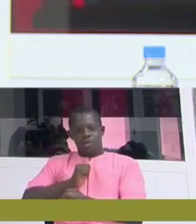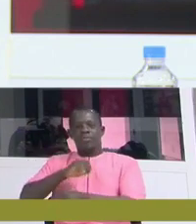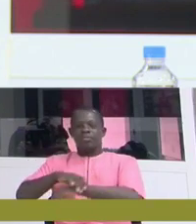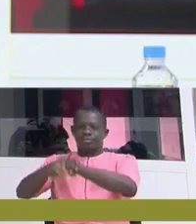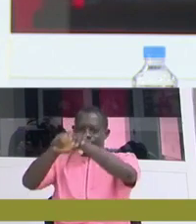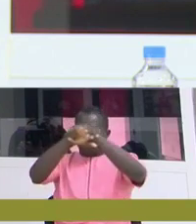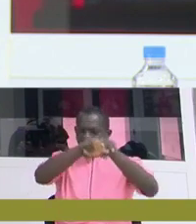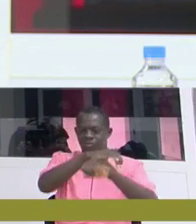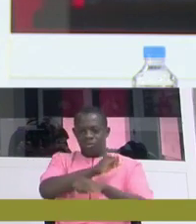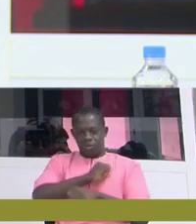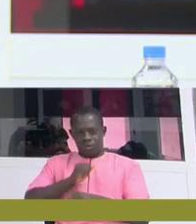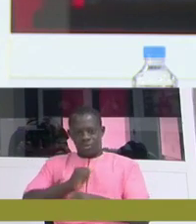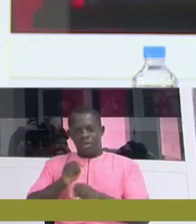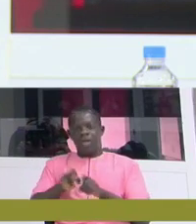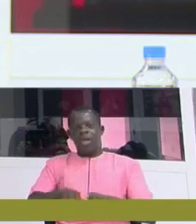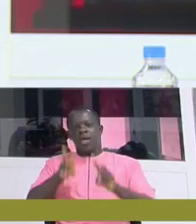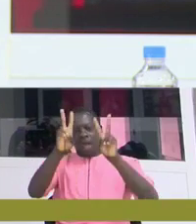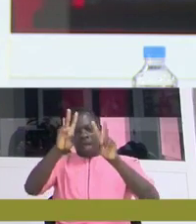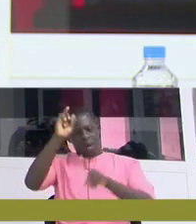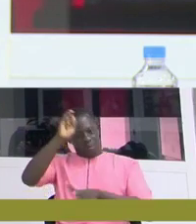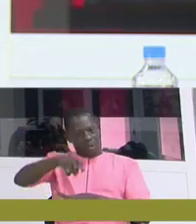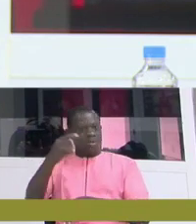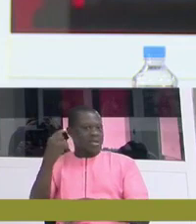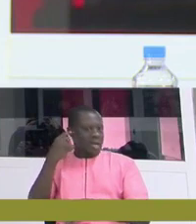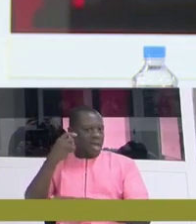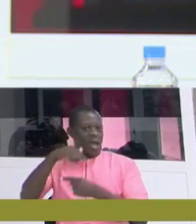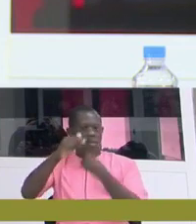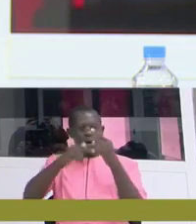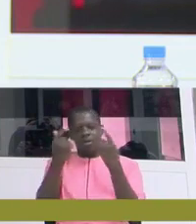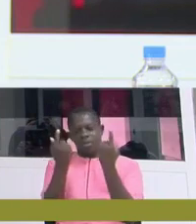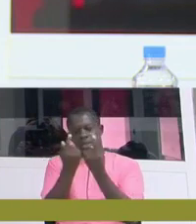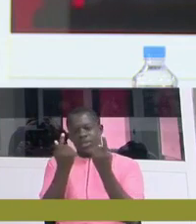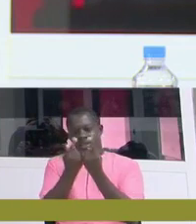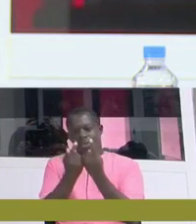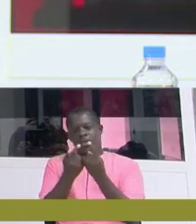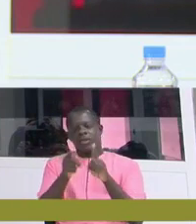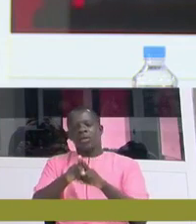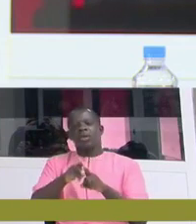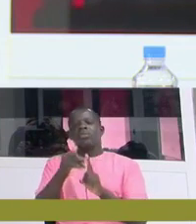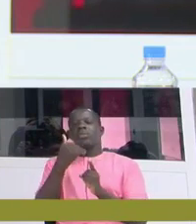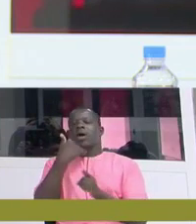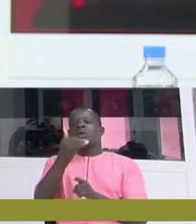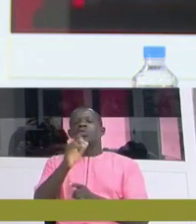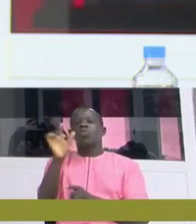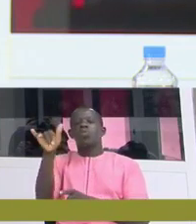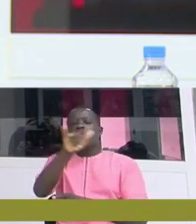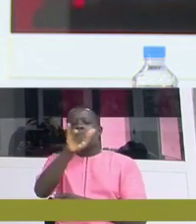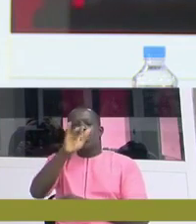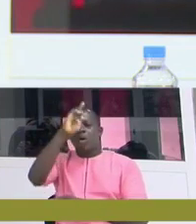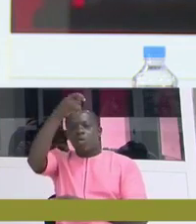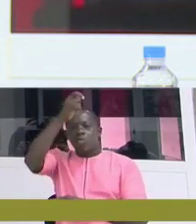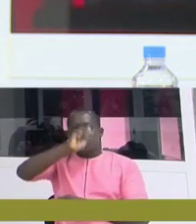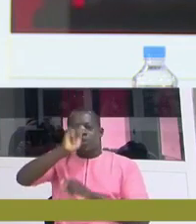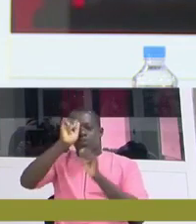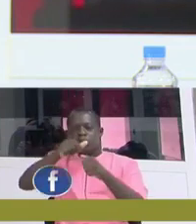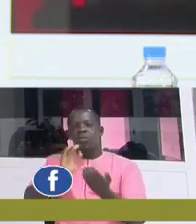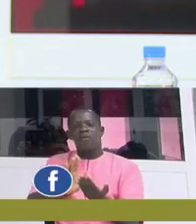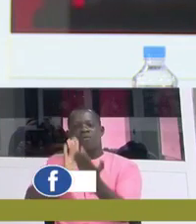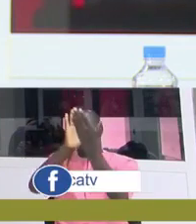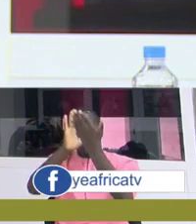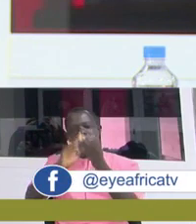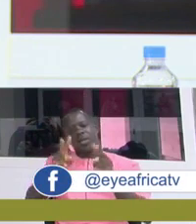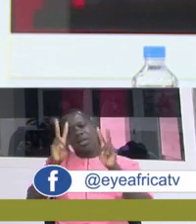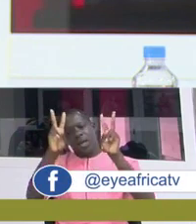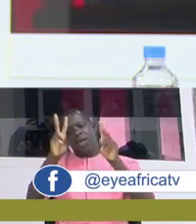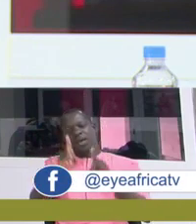And when they take us, Yaya Jame will hear about it. He asked me which police will face Yaya